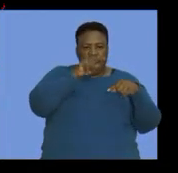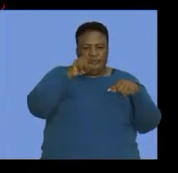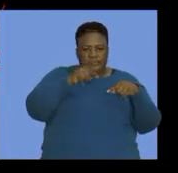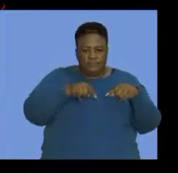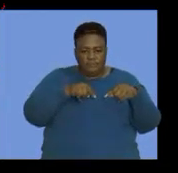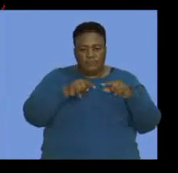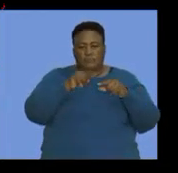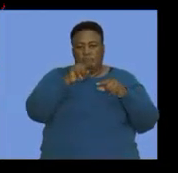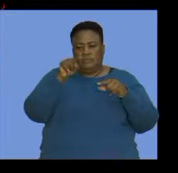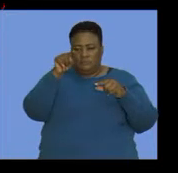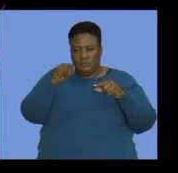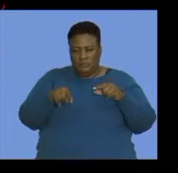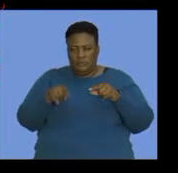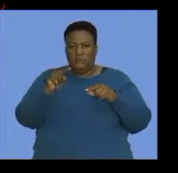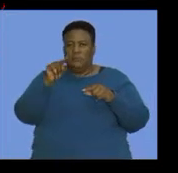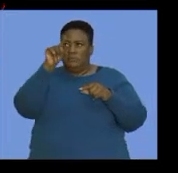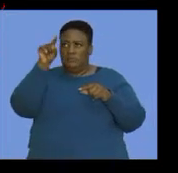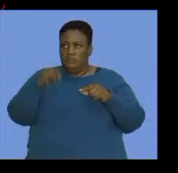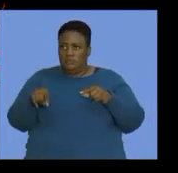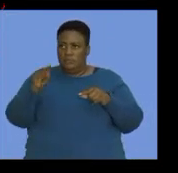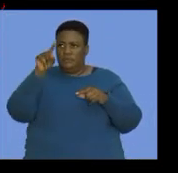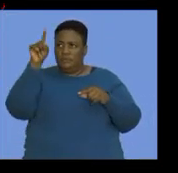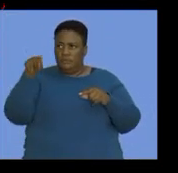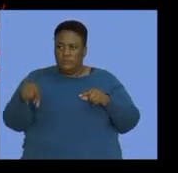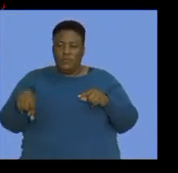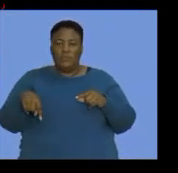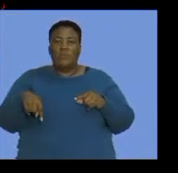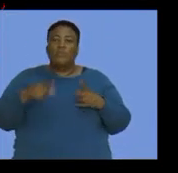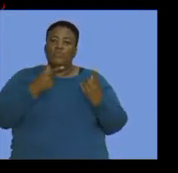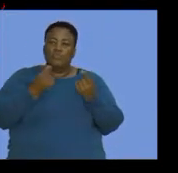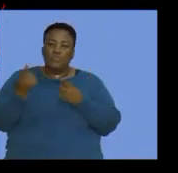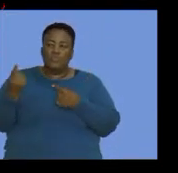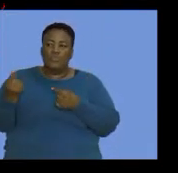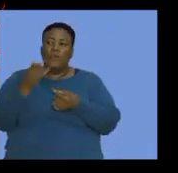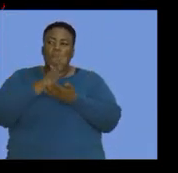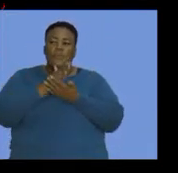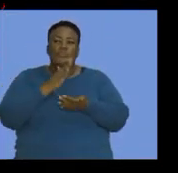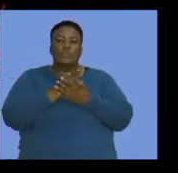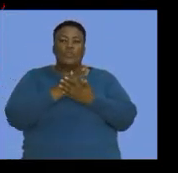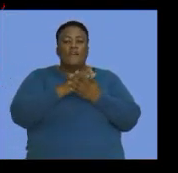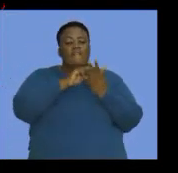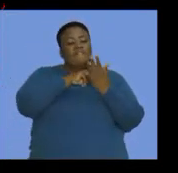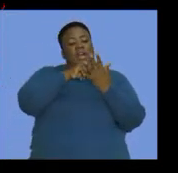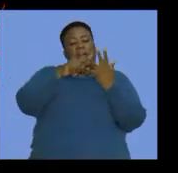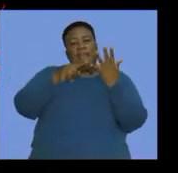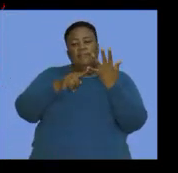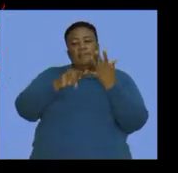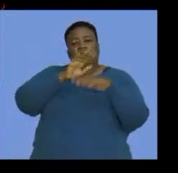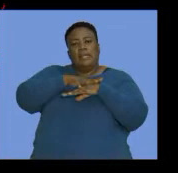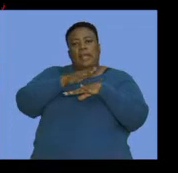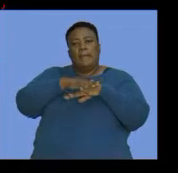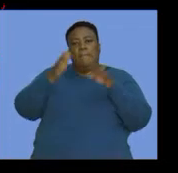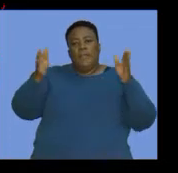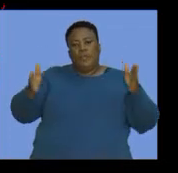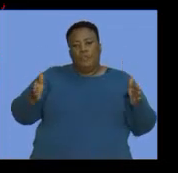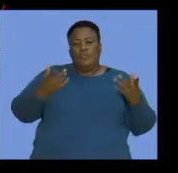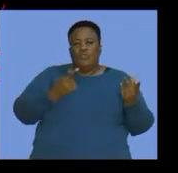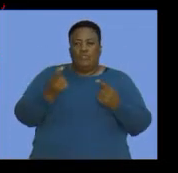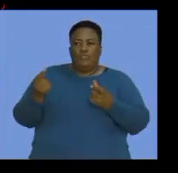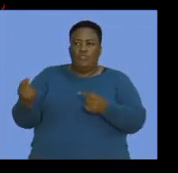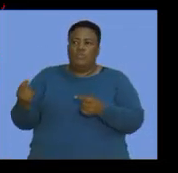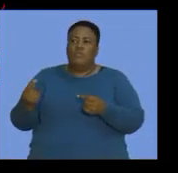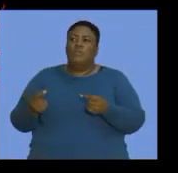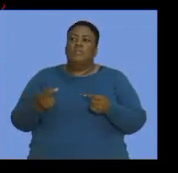and then you would plot the next one, and you would eventually plot this graph knowing that you've plotted all 5